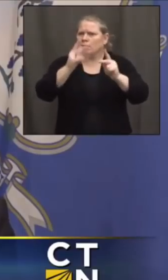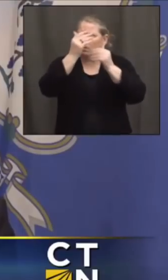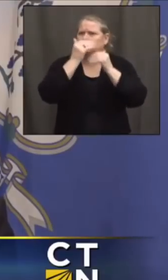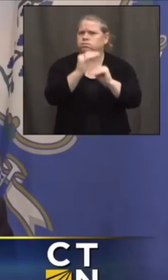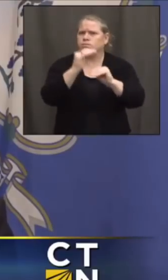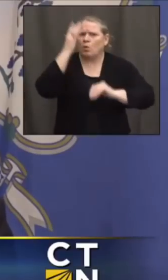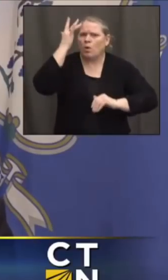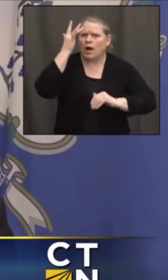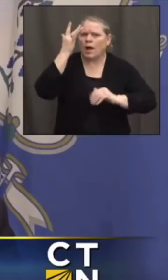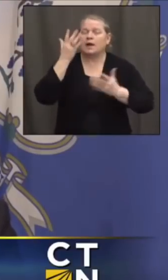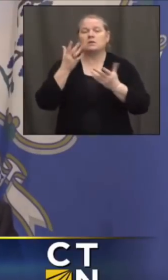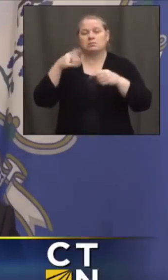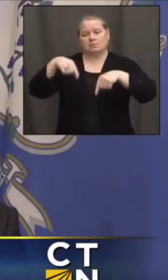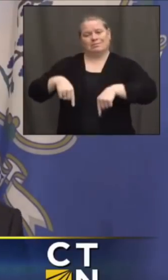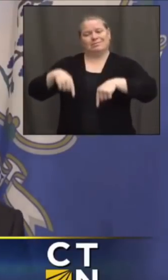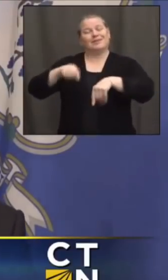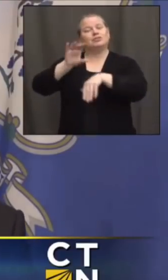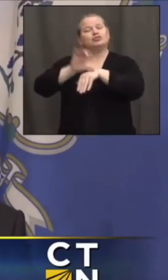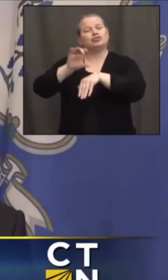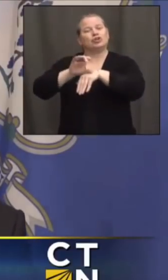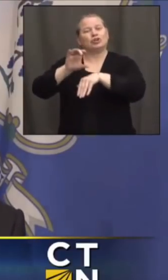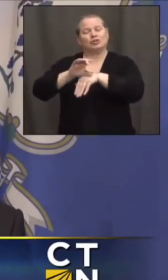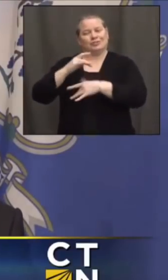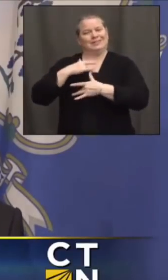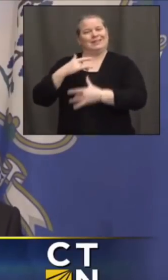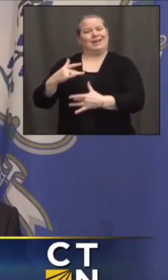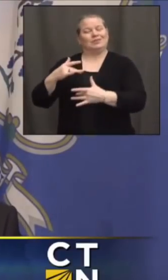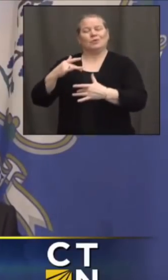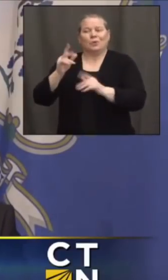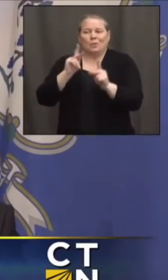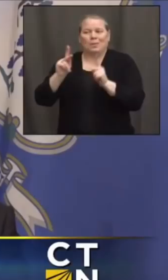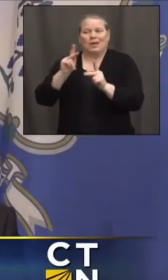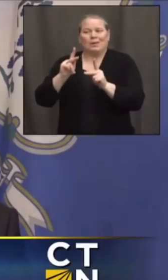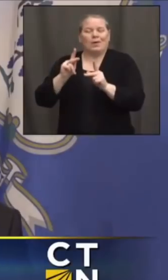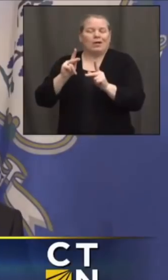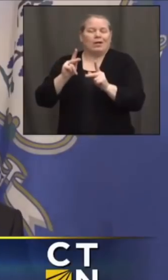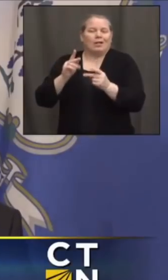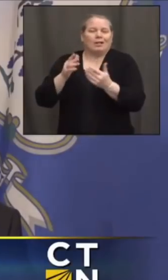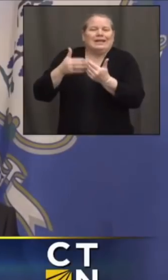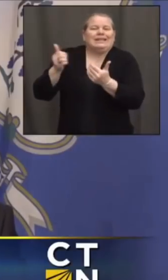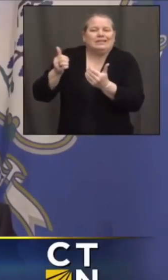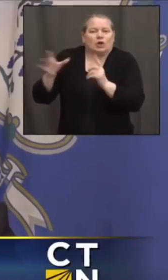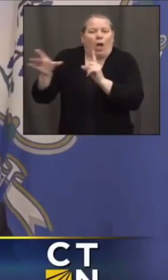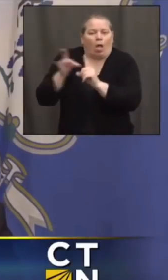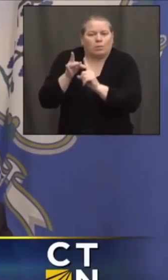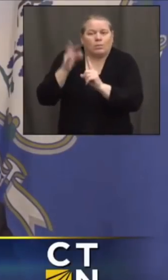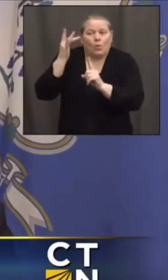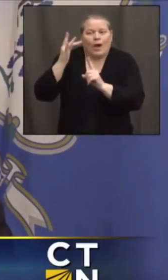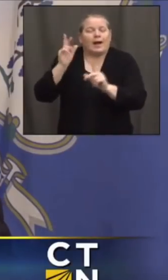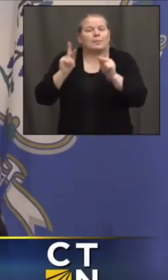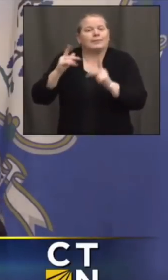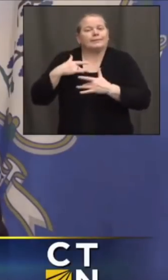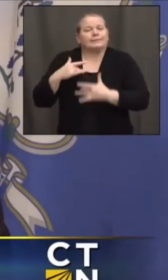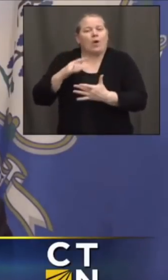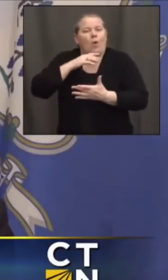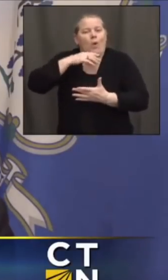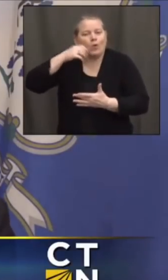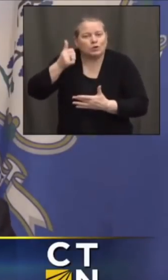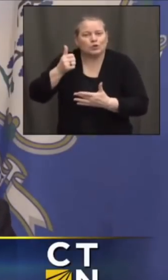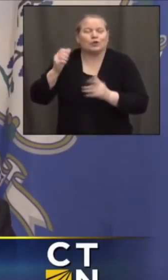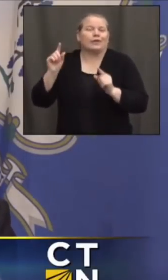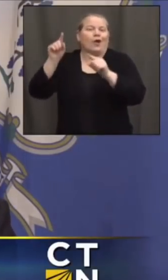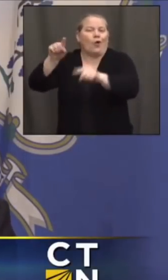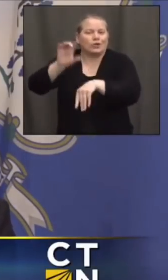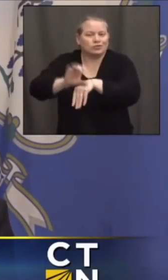because houses of worship attract a particularly vulnerable population, folks who are older. And so,